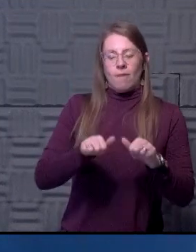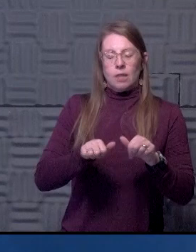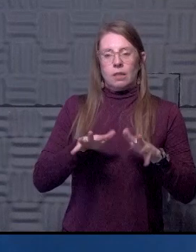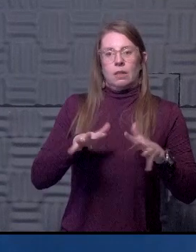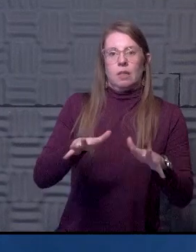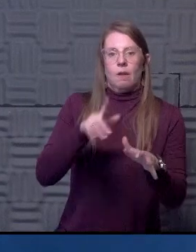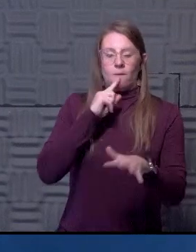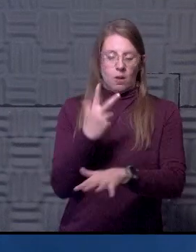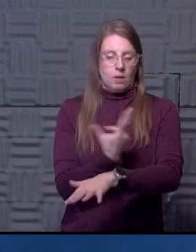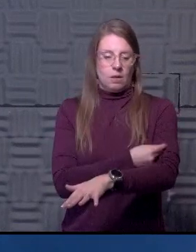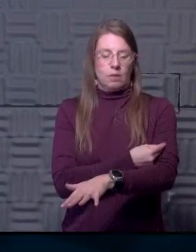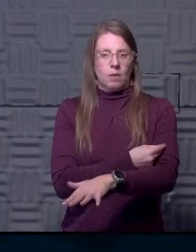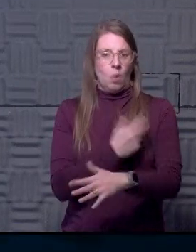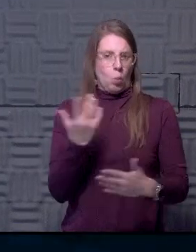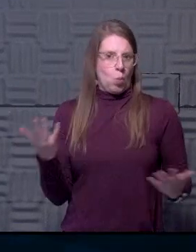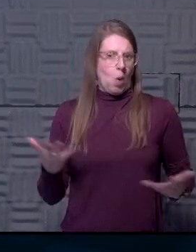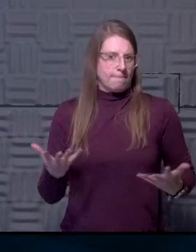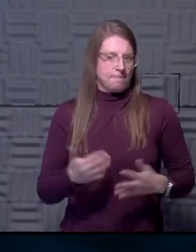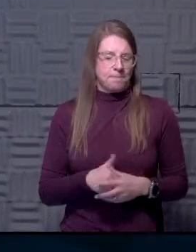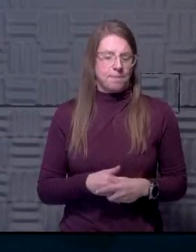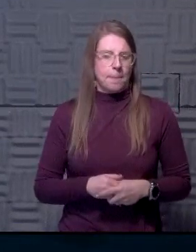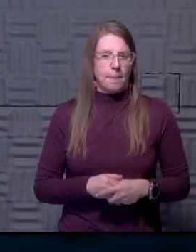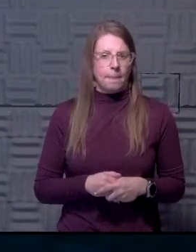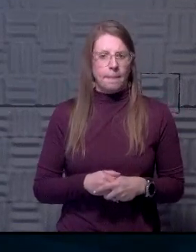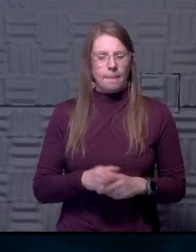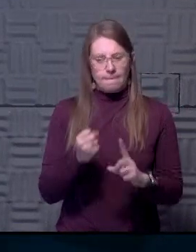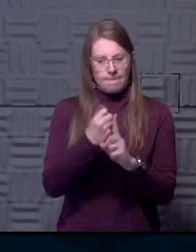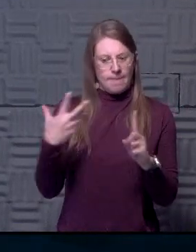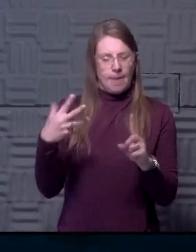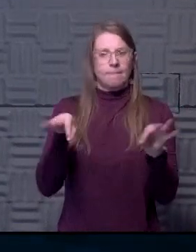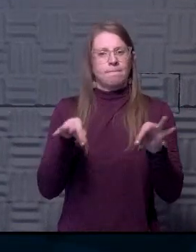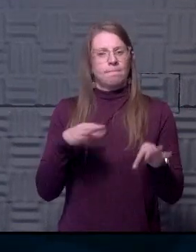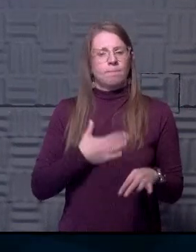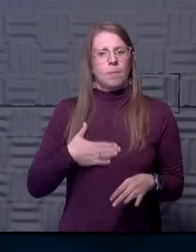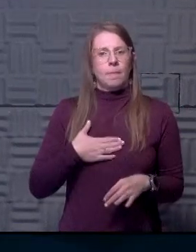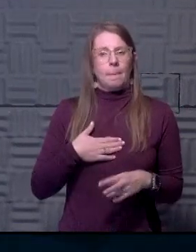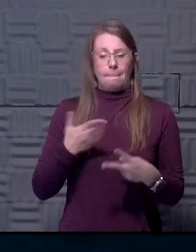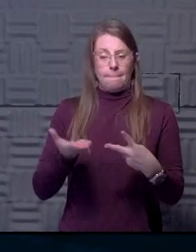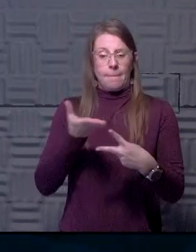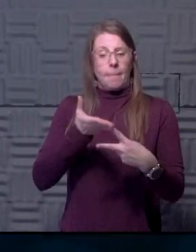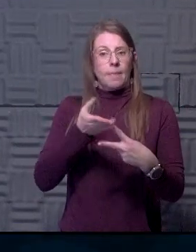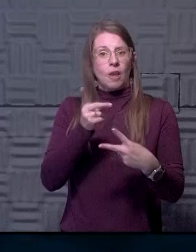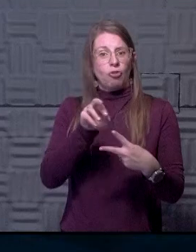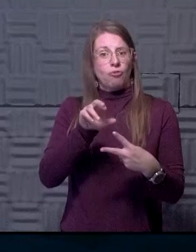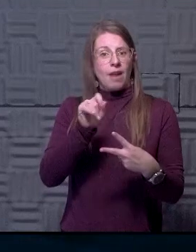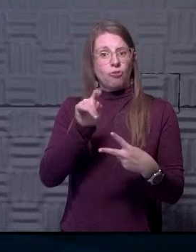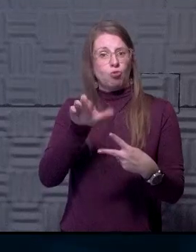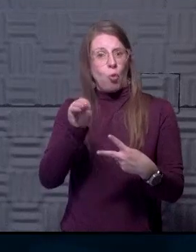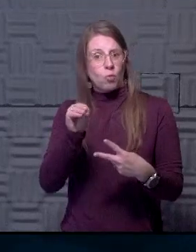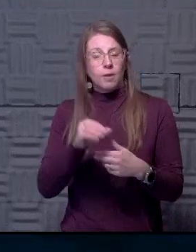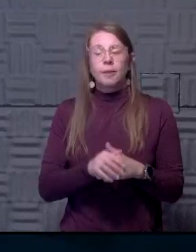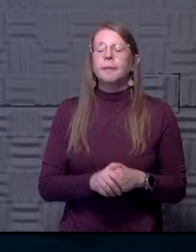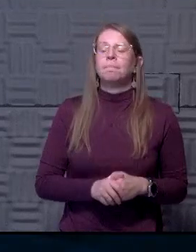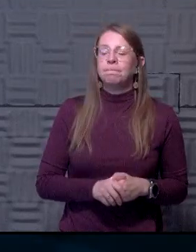a vaccine for COVID-19? Talk to us a little bit about that. Dr. Castro? Yeah, I